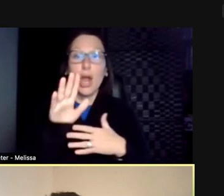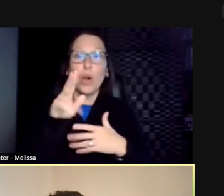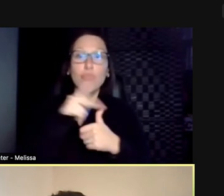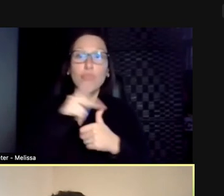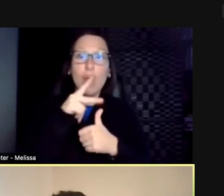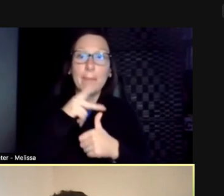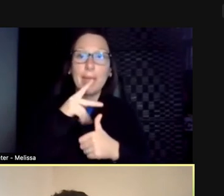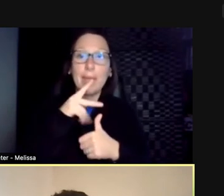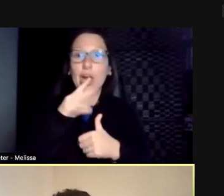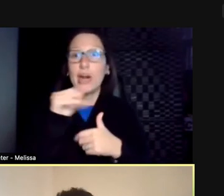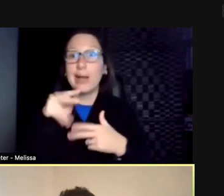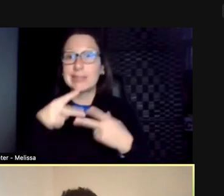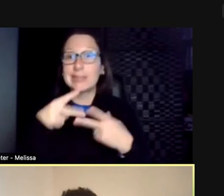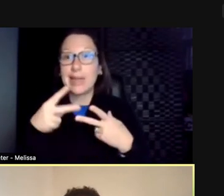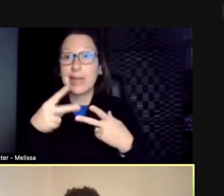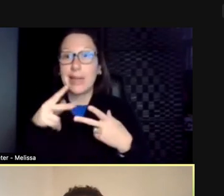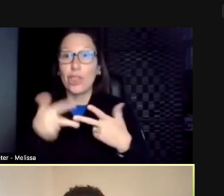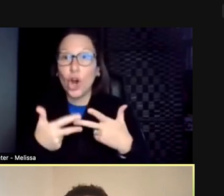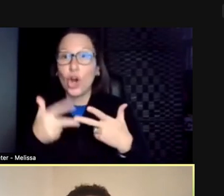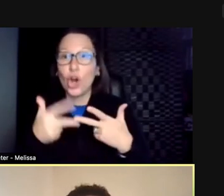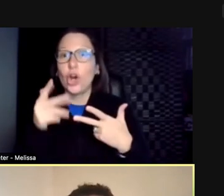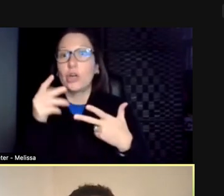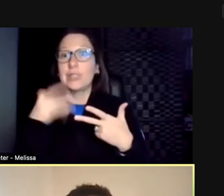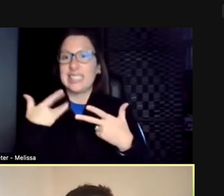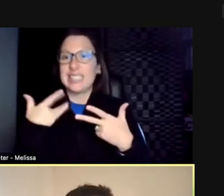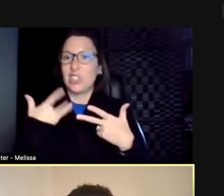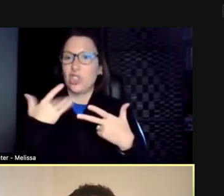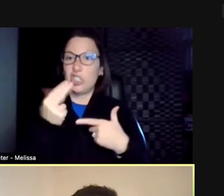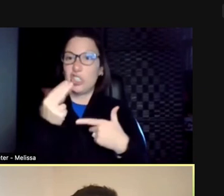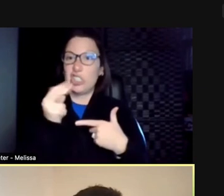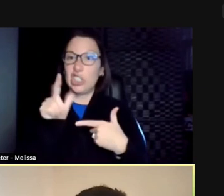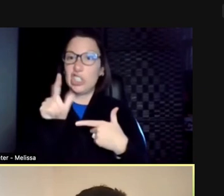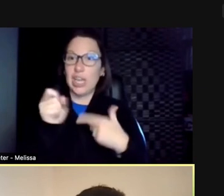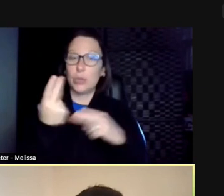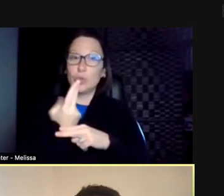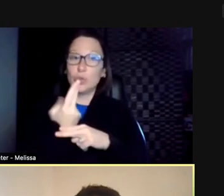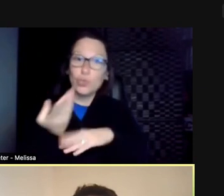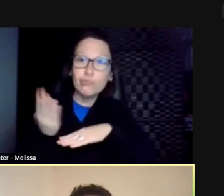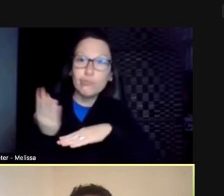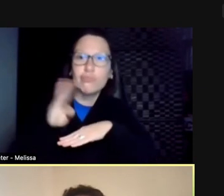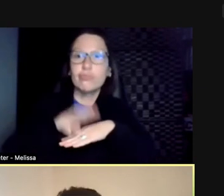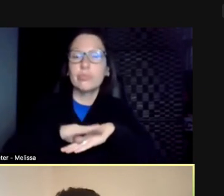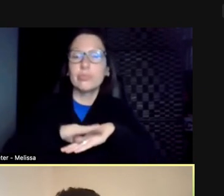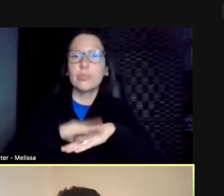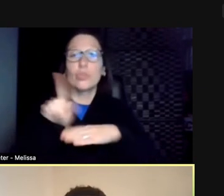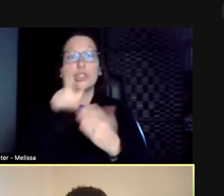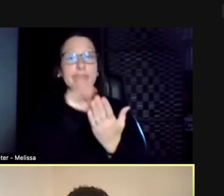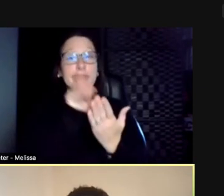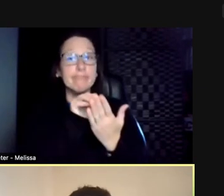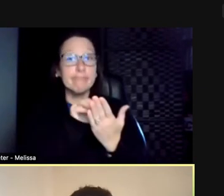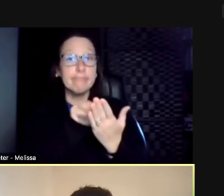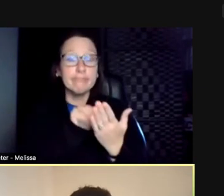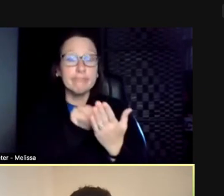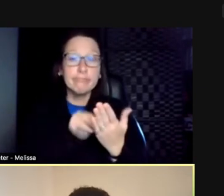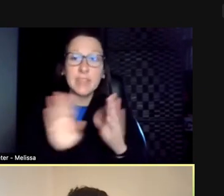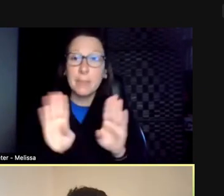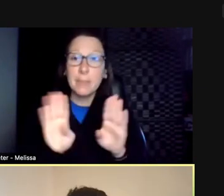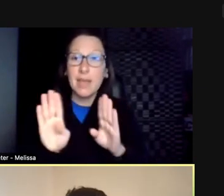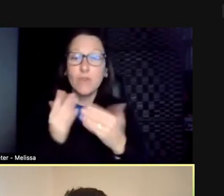any tertiary sensory channels that are used throughout the day. You're just recording behaviors, any behavior that you